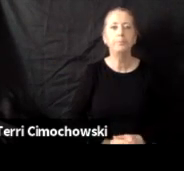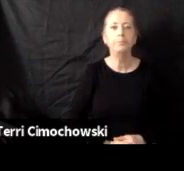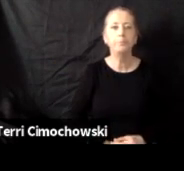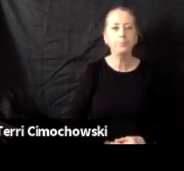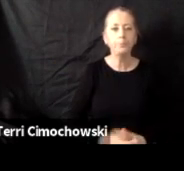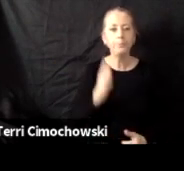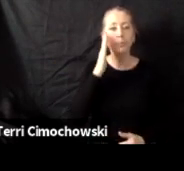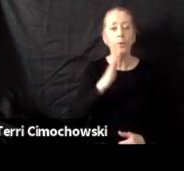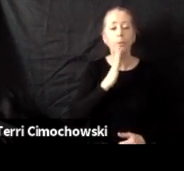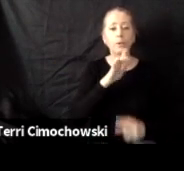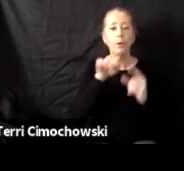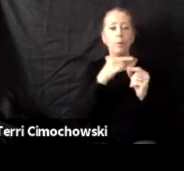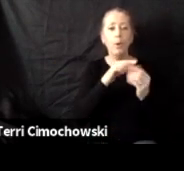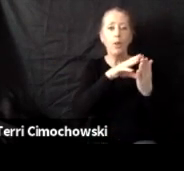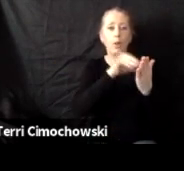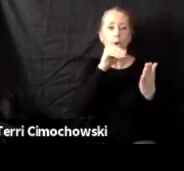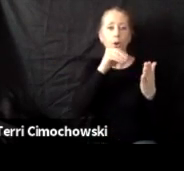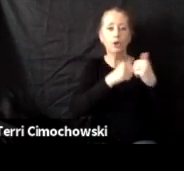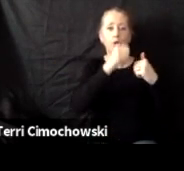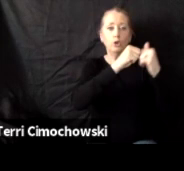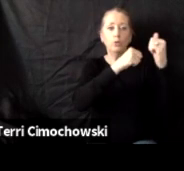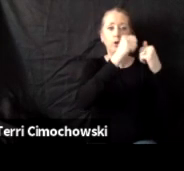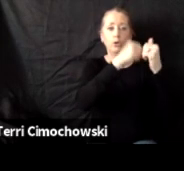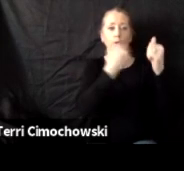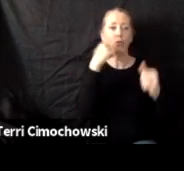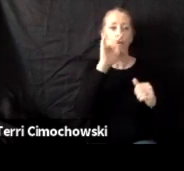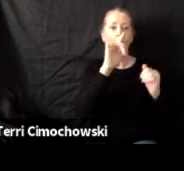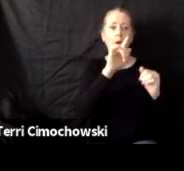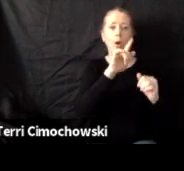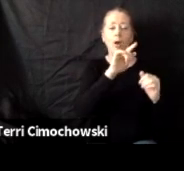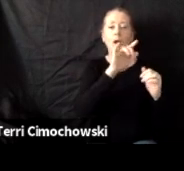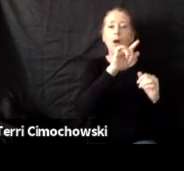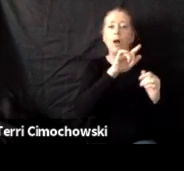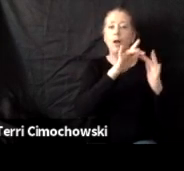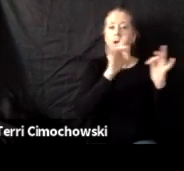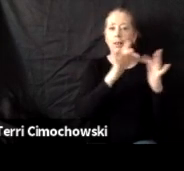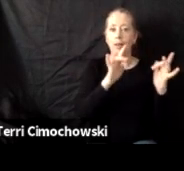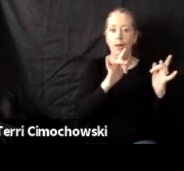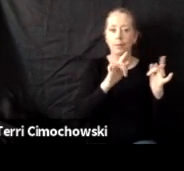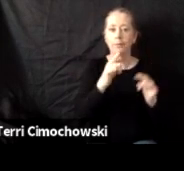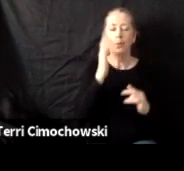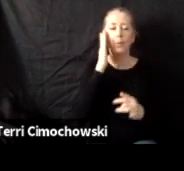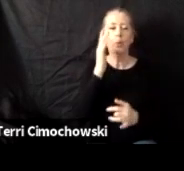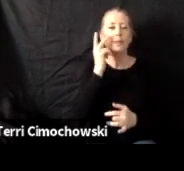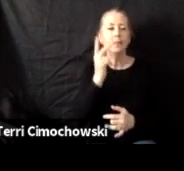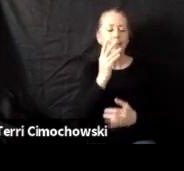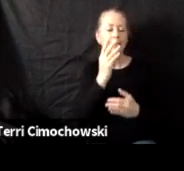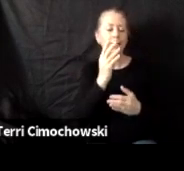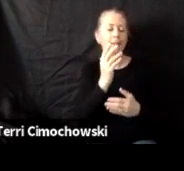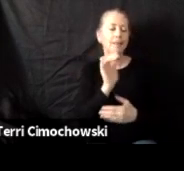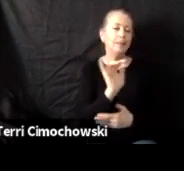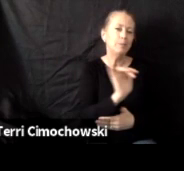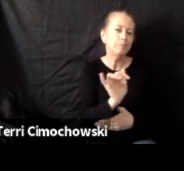So we're going to talk about the learning structure in 196 Online. You're going to notice some similarities to what is currently in the Digital